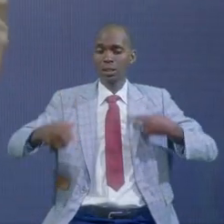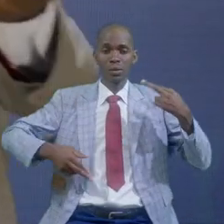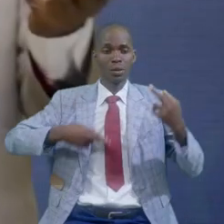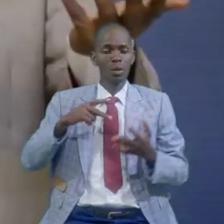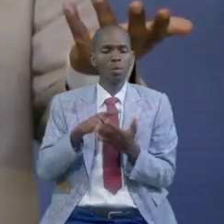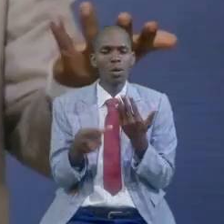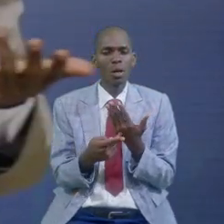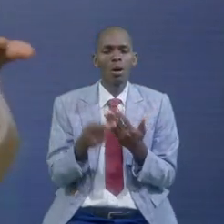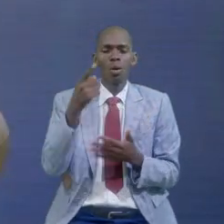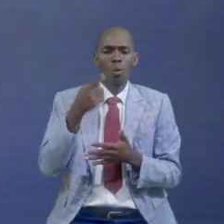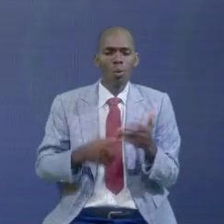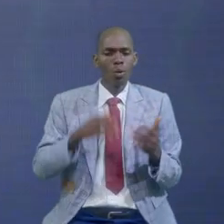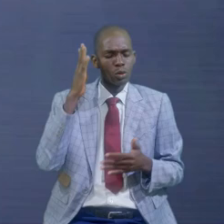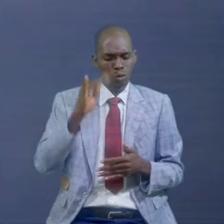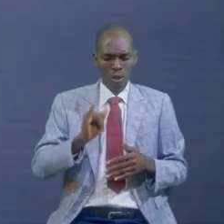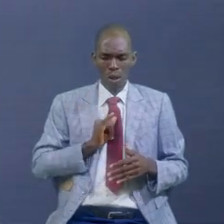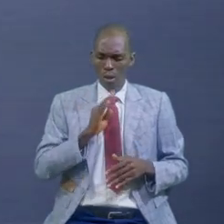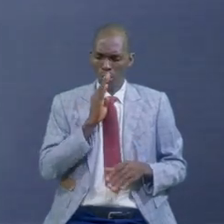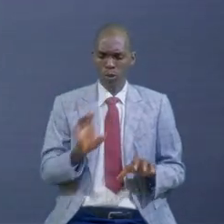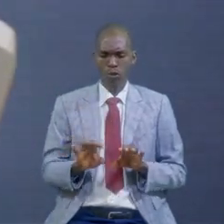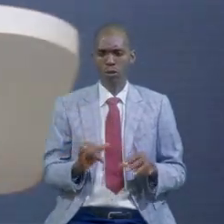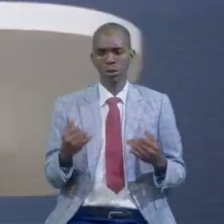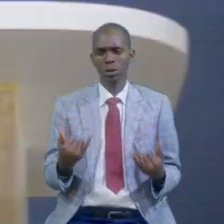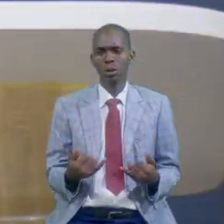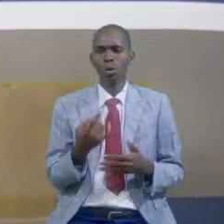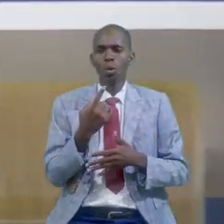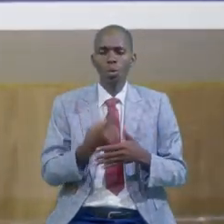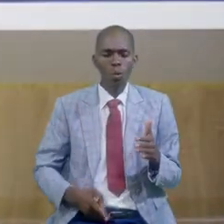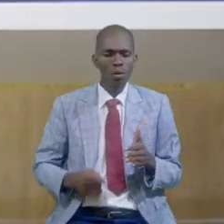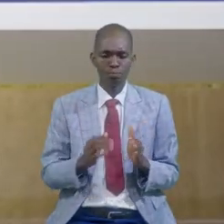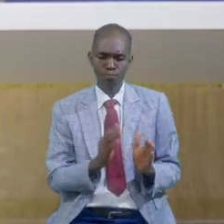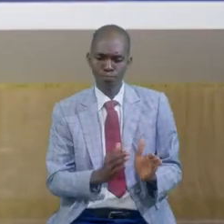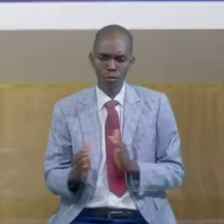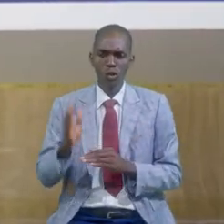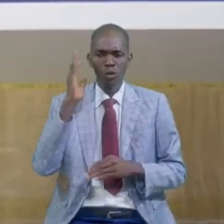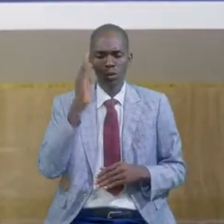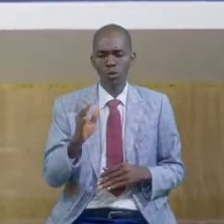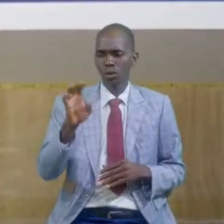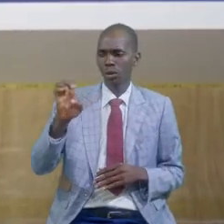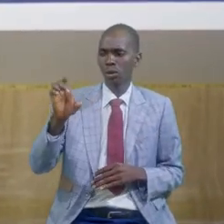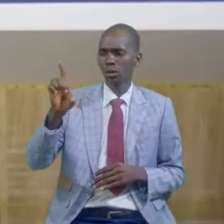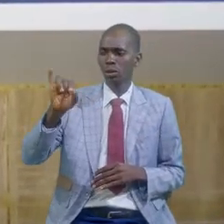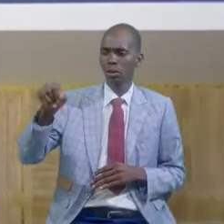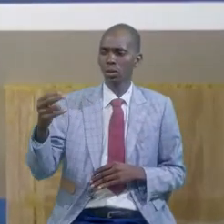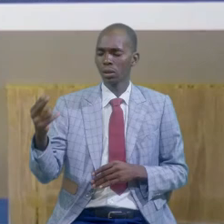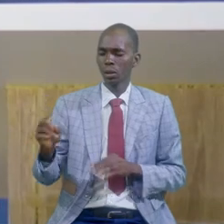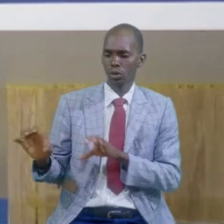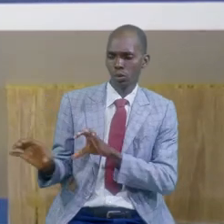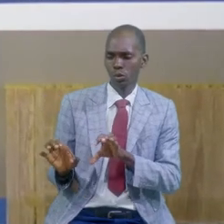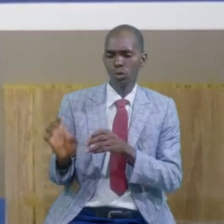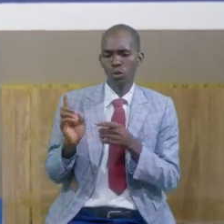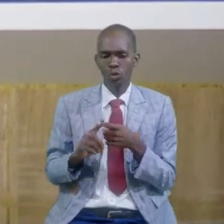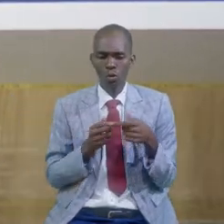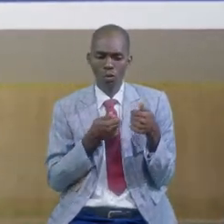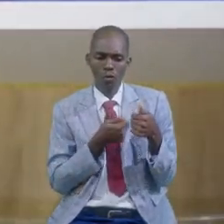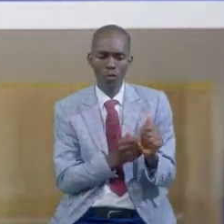now? What strategy should Elijah have put in place as a follow-up of what had happened?